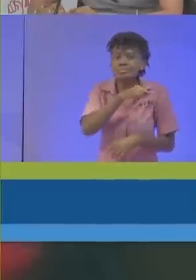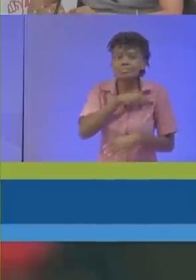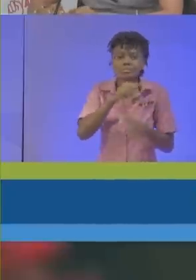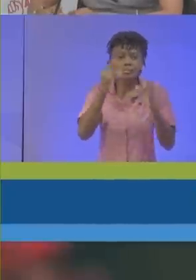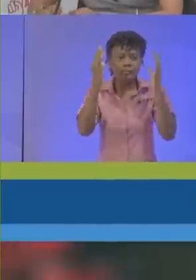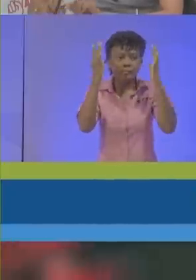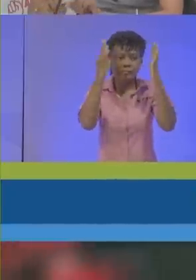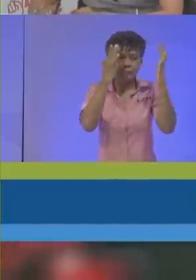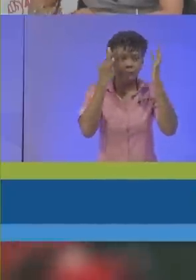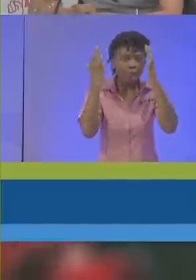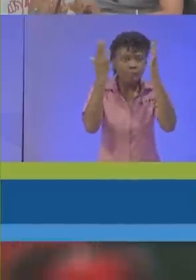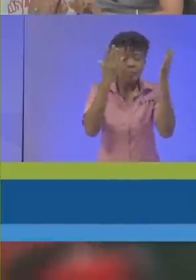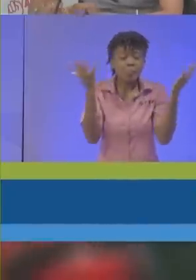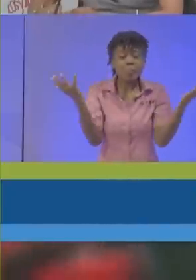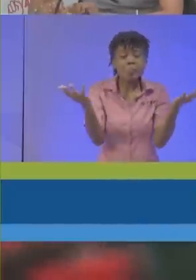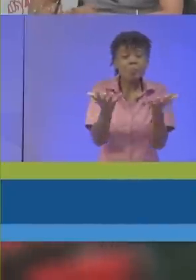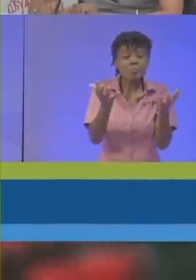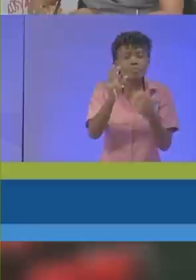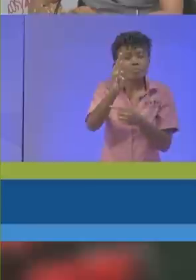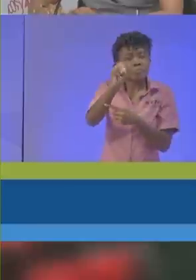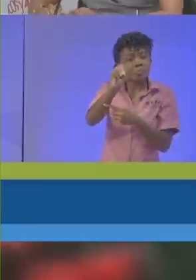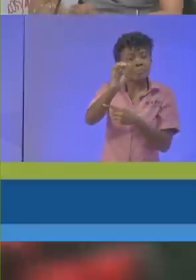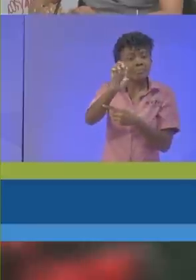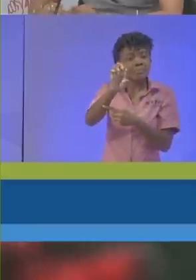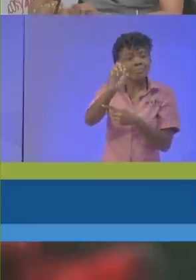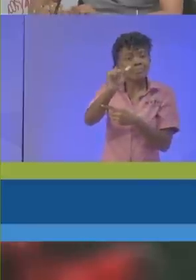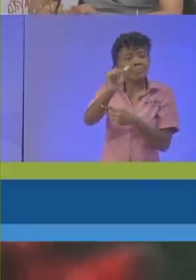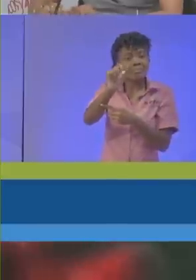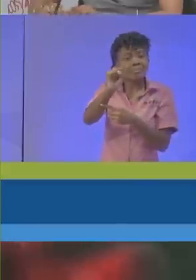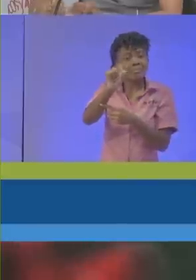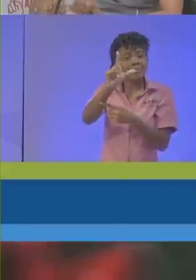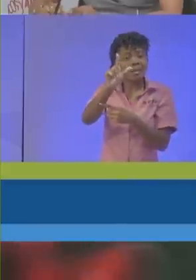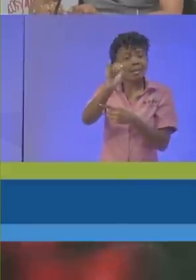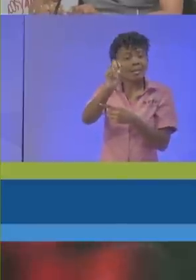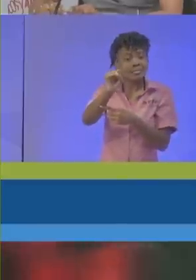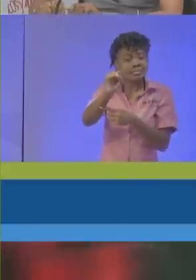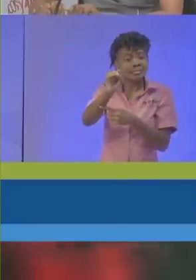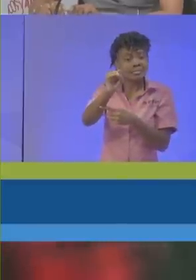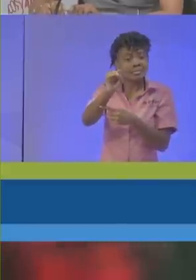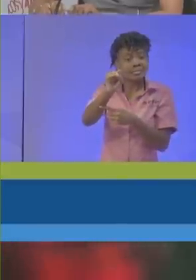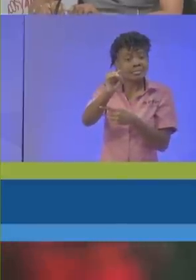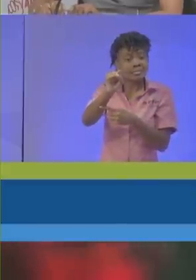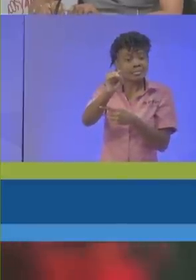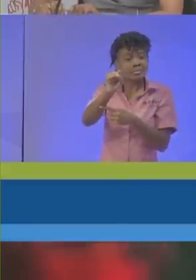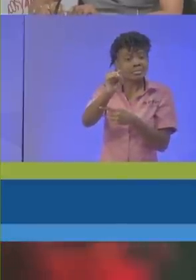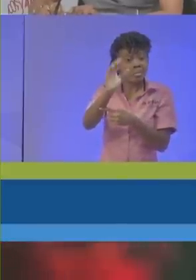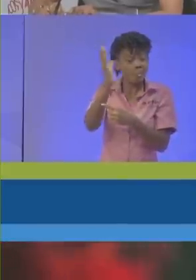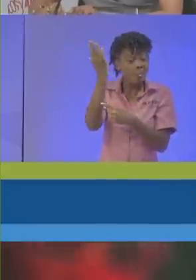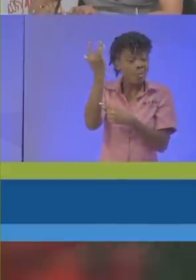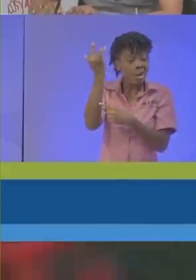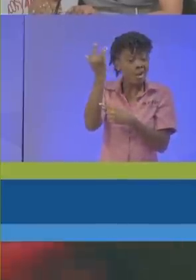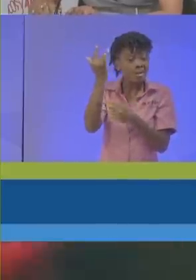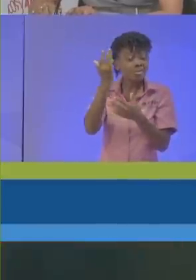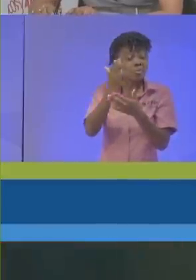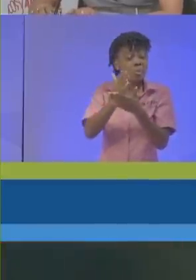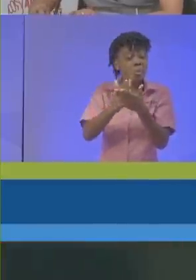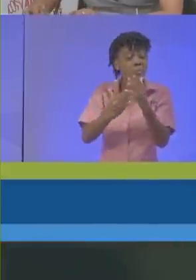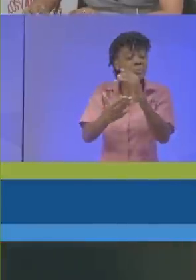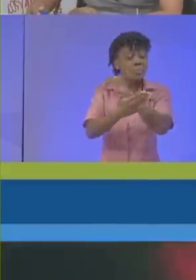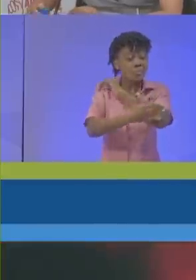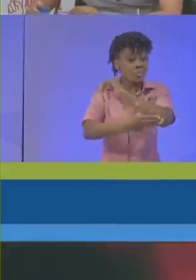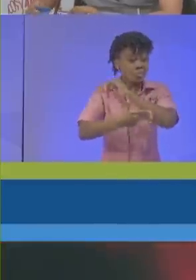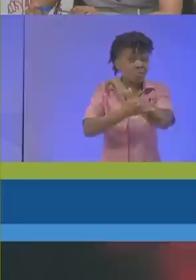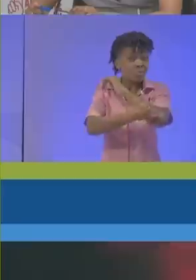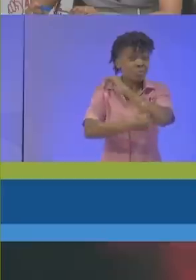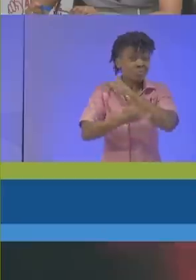measles vaccines. And that is in light of the fact that we are having outbreaks globally. So if you look at